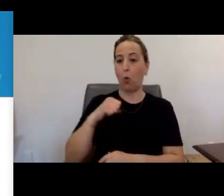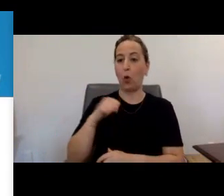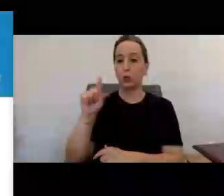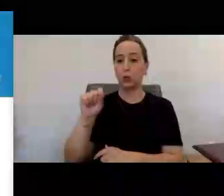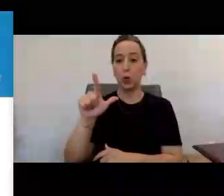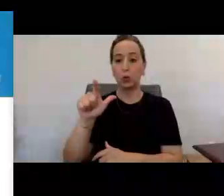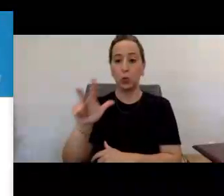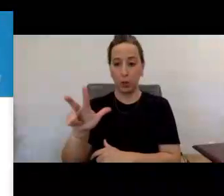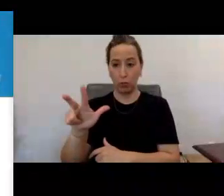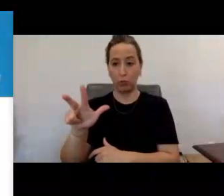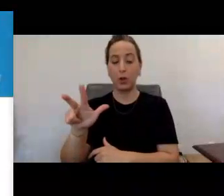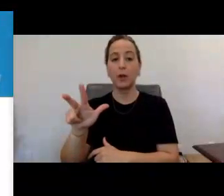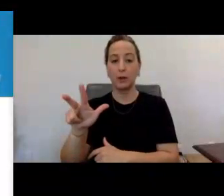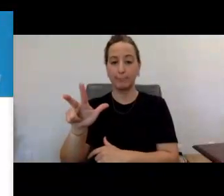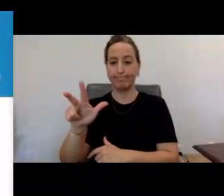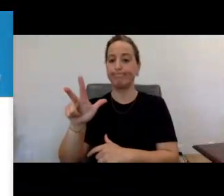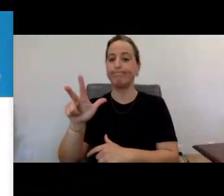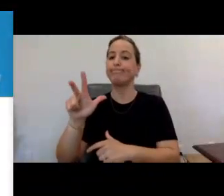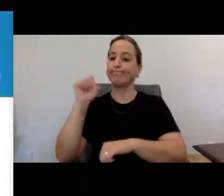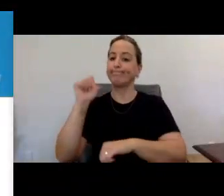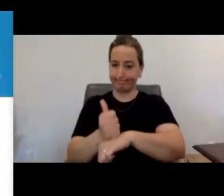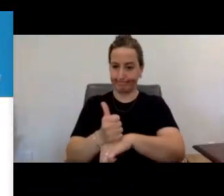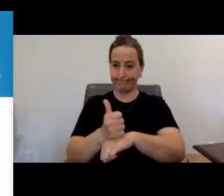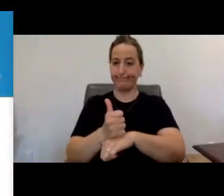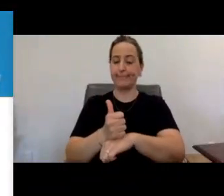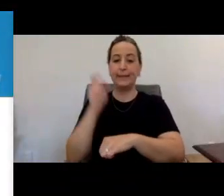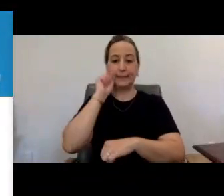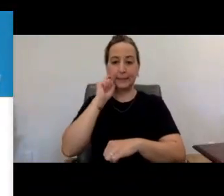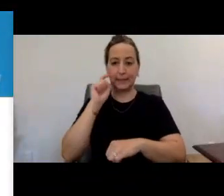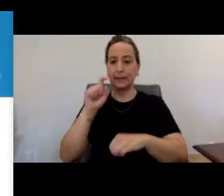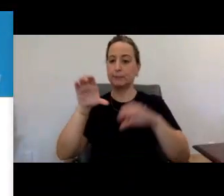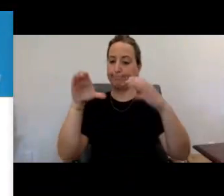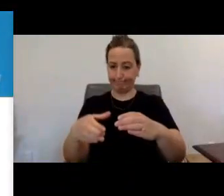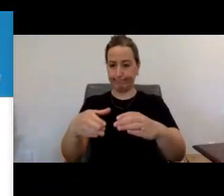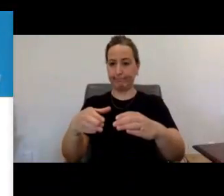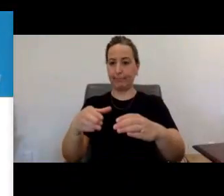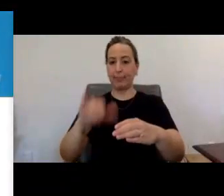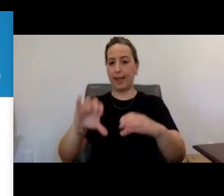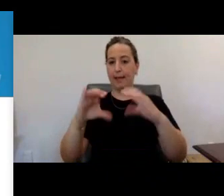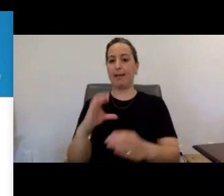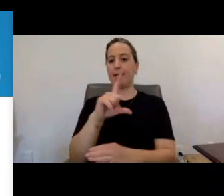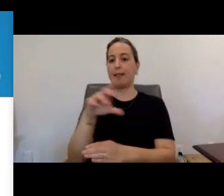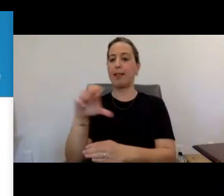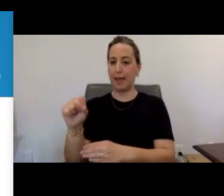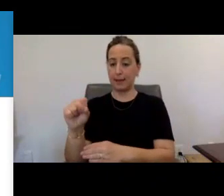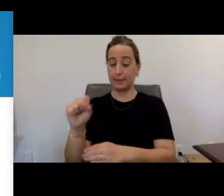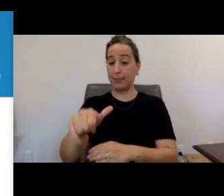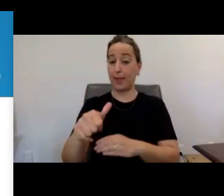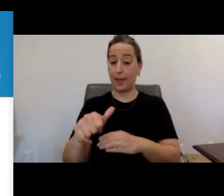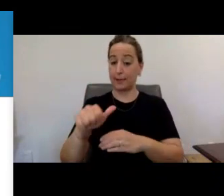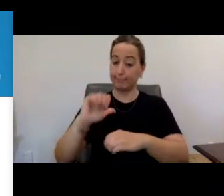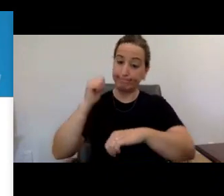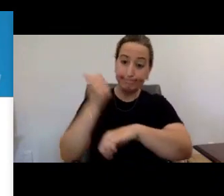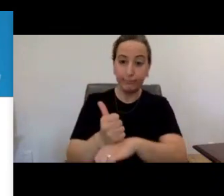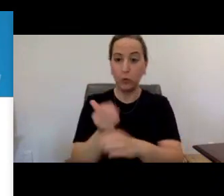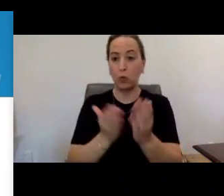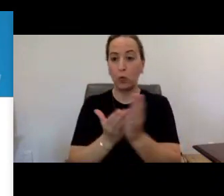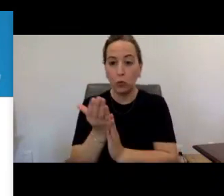that defined the protected class of sex. And that definition that was established through those